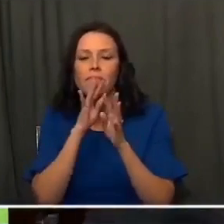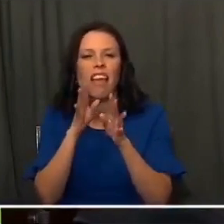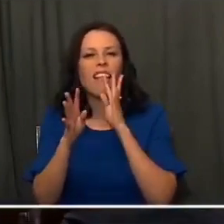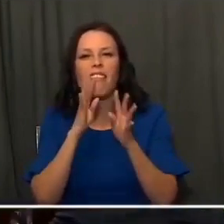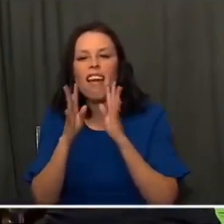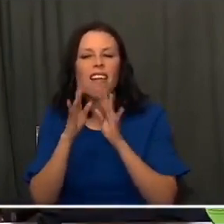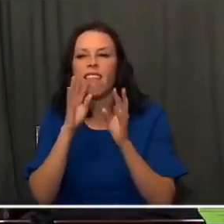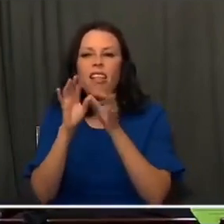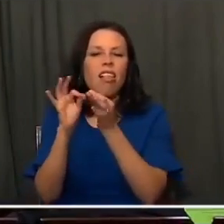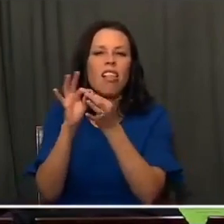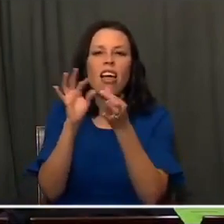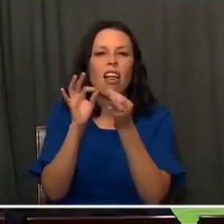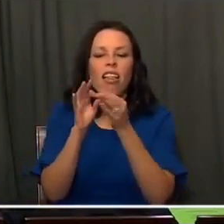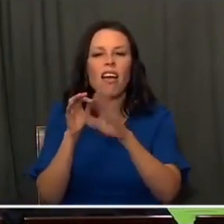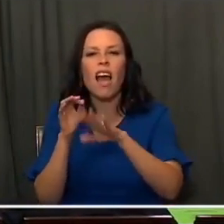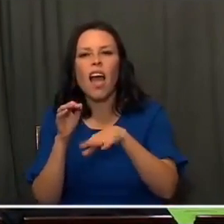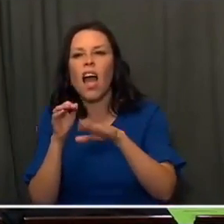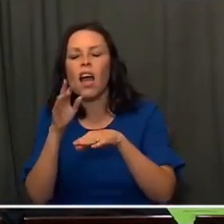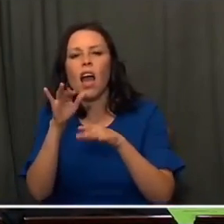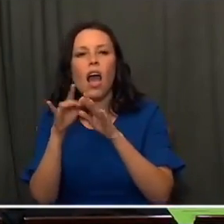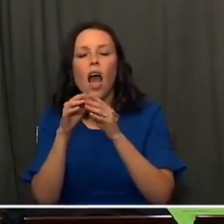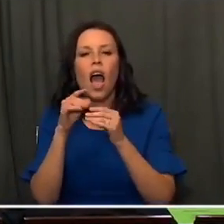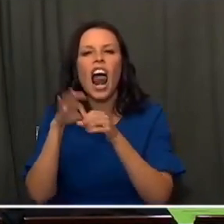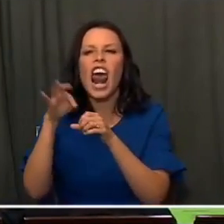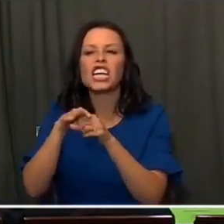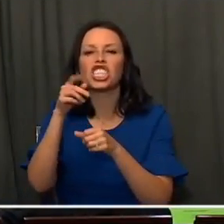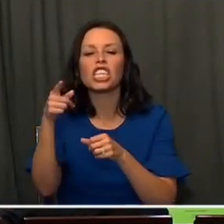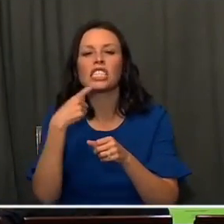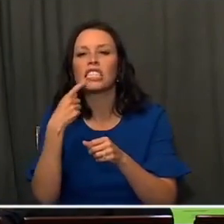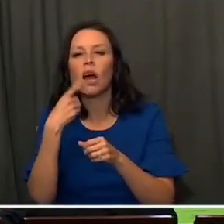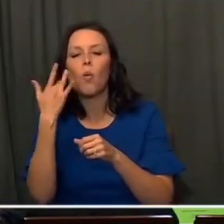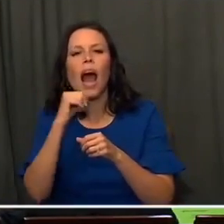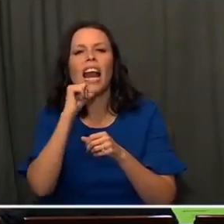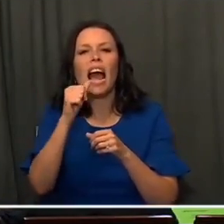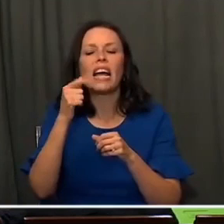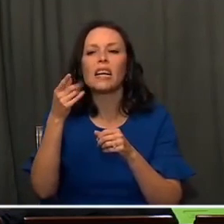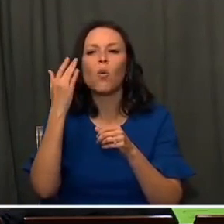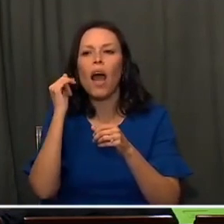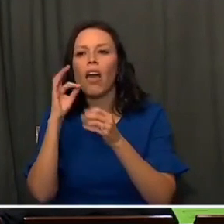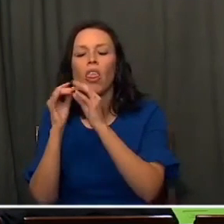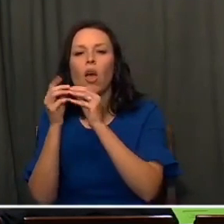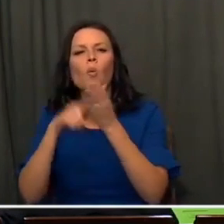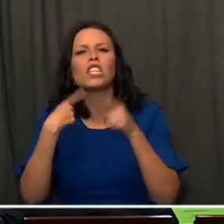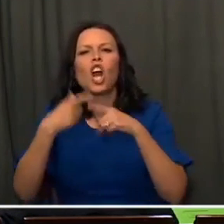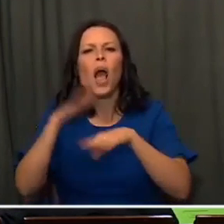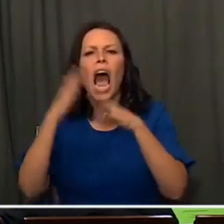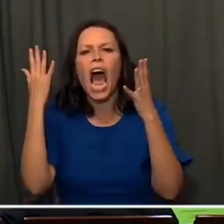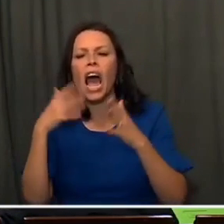Are you really not going to take questions? All of you need to answer this. Why is the federal government? What is going